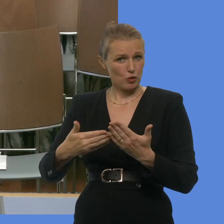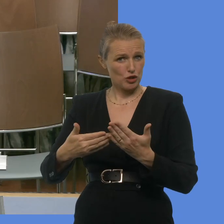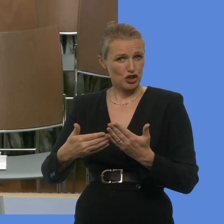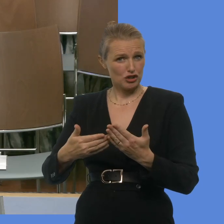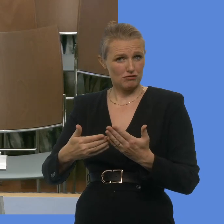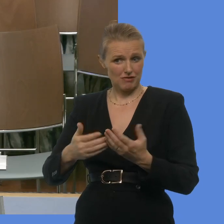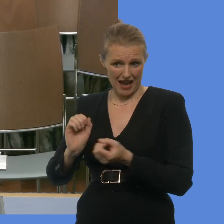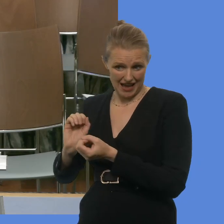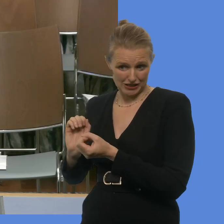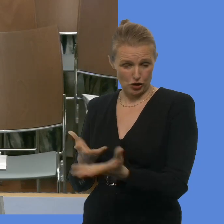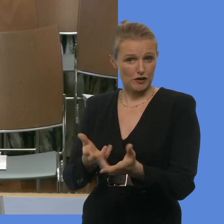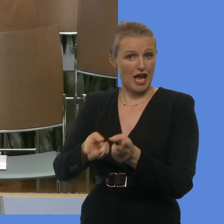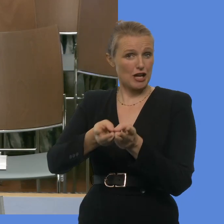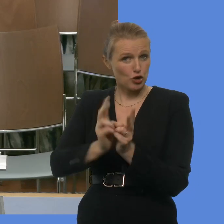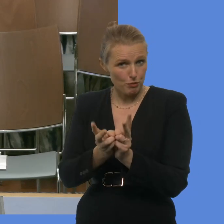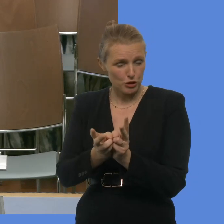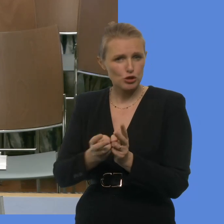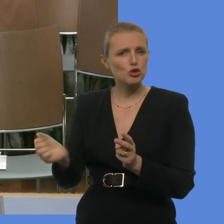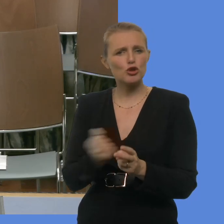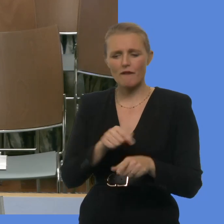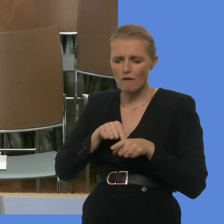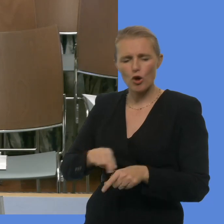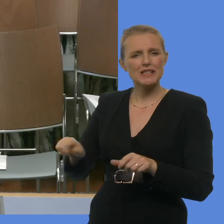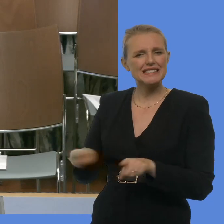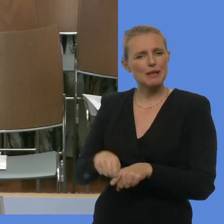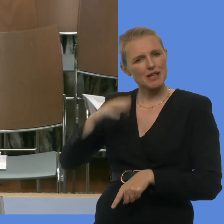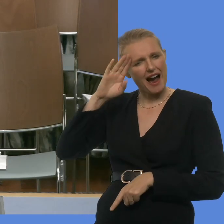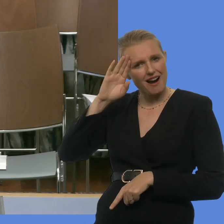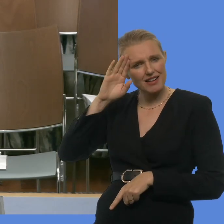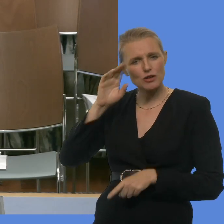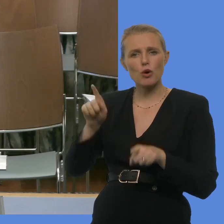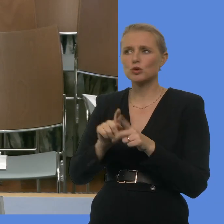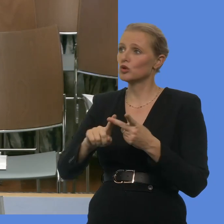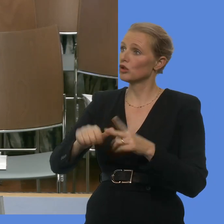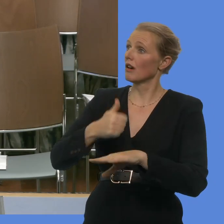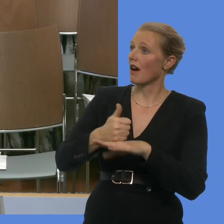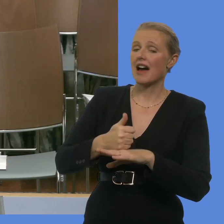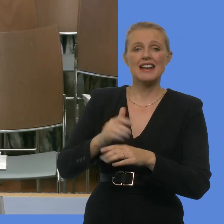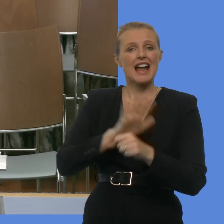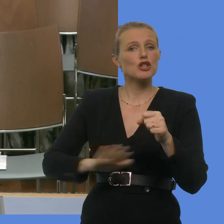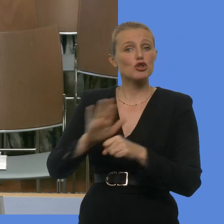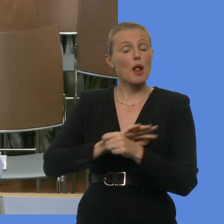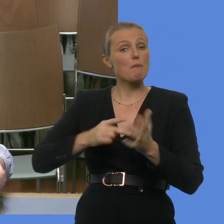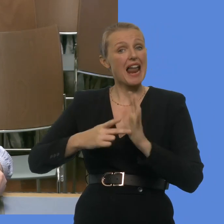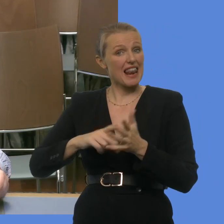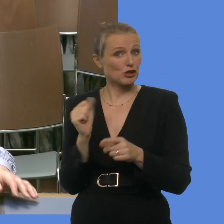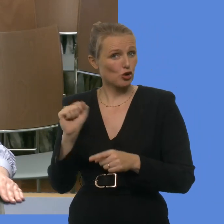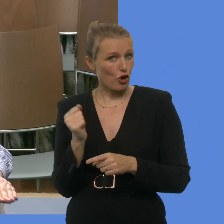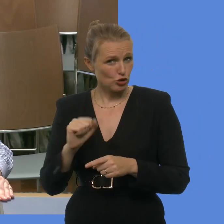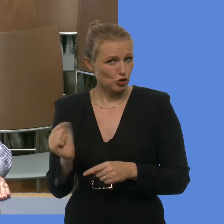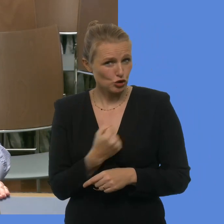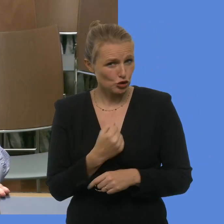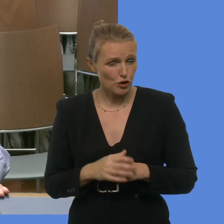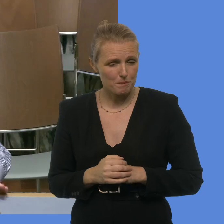Ireland, and whether a national strategy as used in Scotland could support the implementation process. So in terms of public